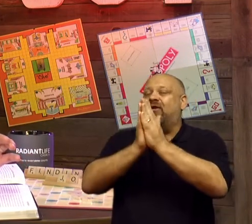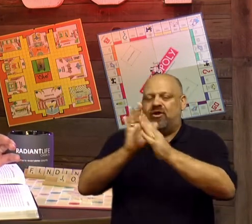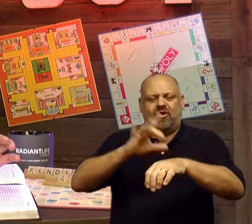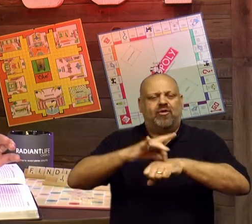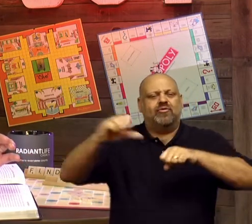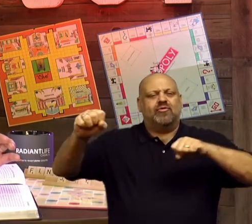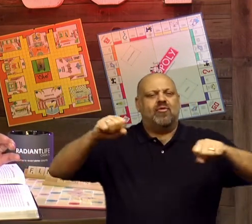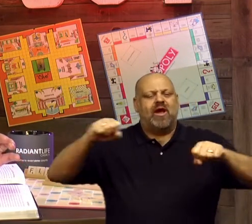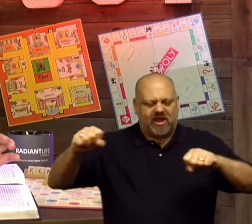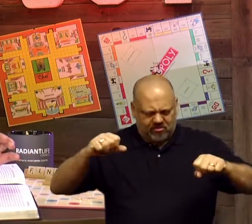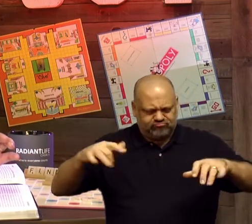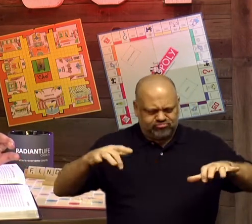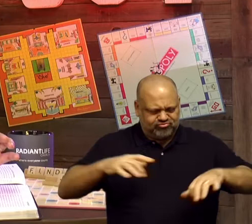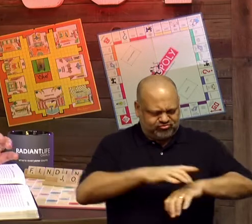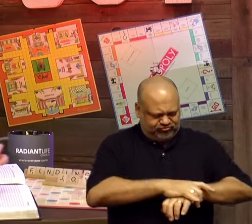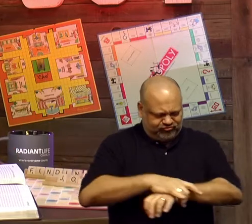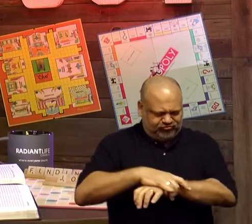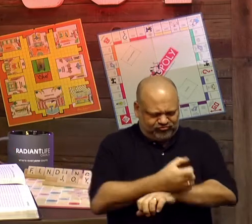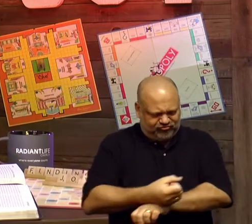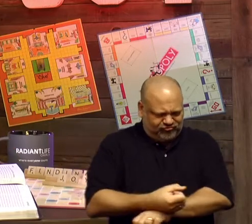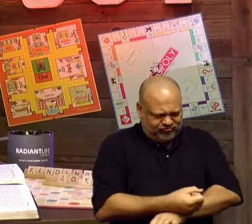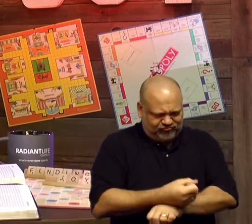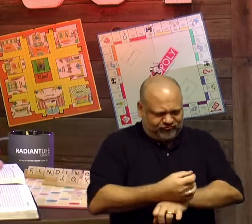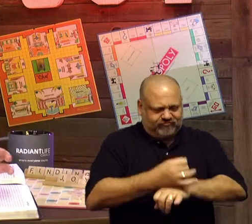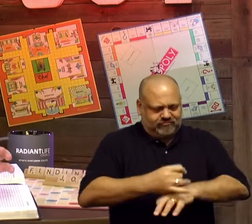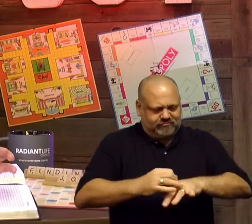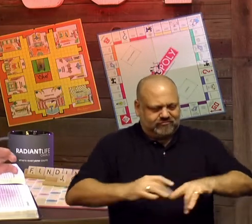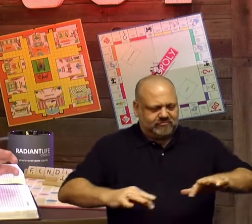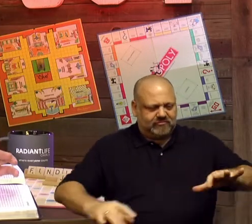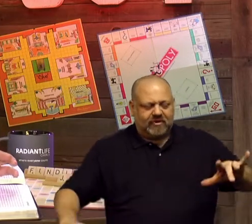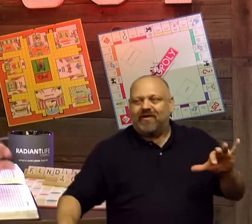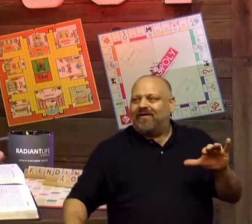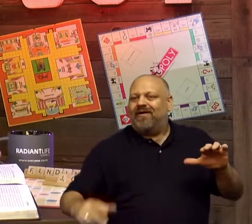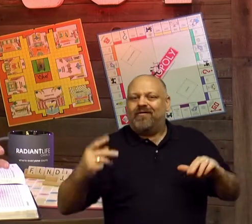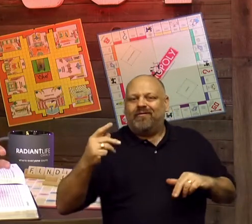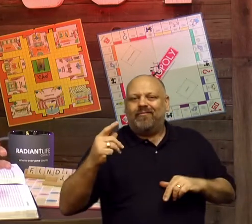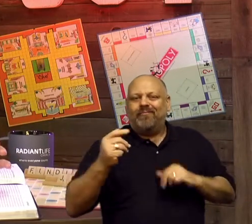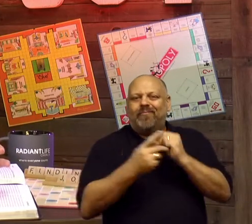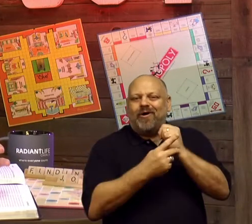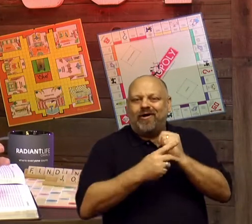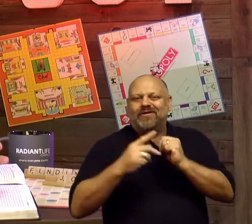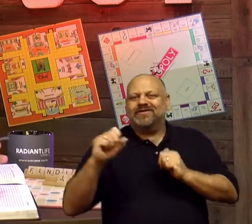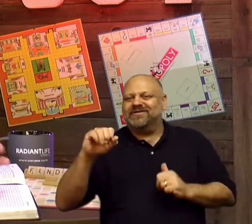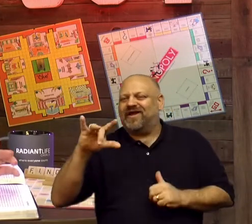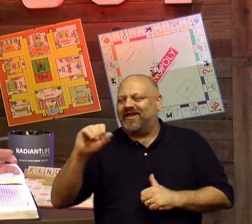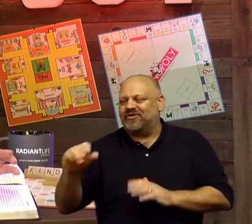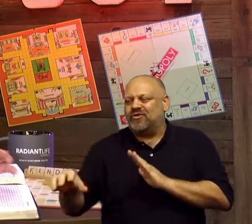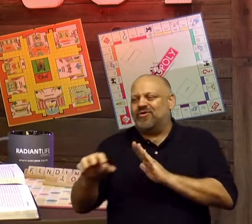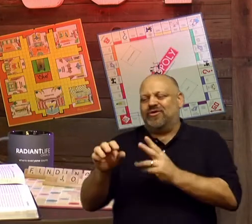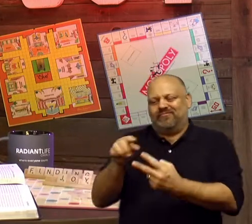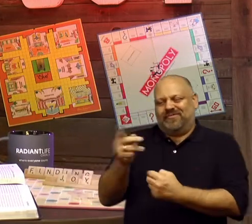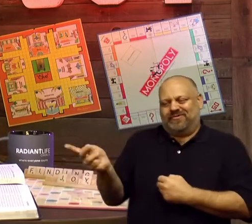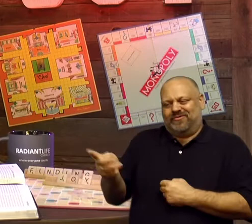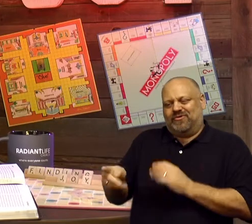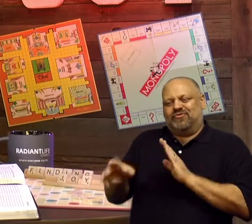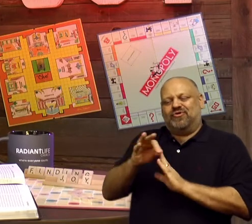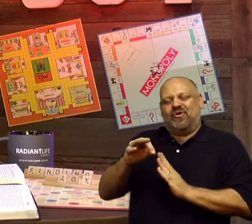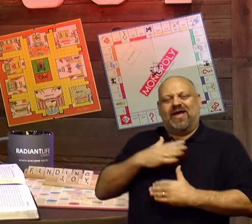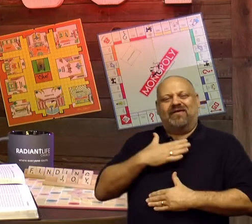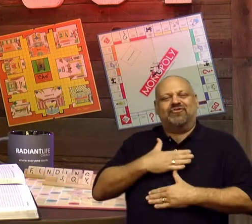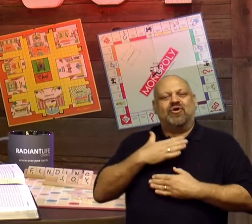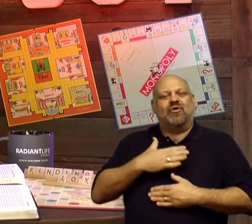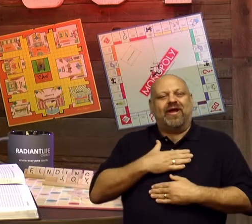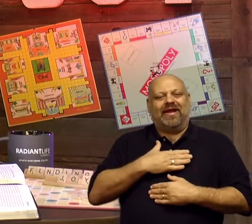very shackles that bound them right off. Paul and Silas had chosen to have joy despite